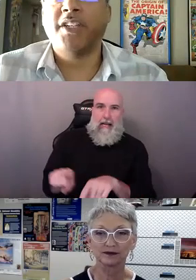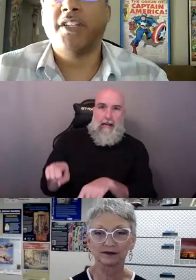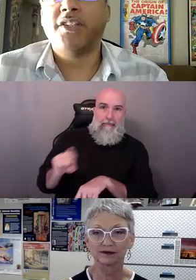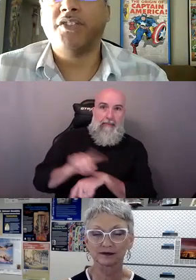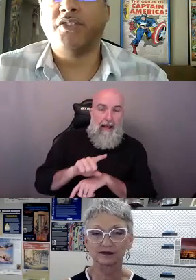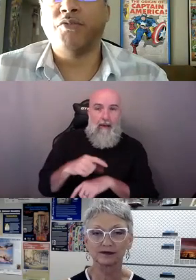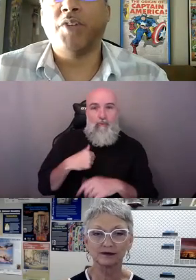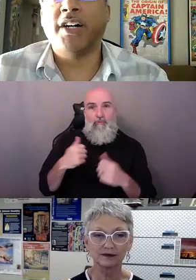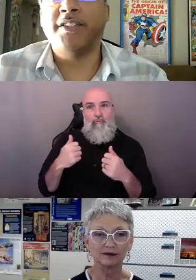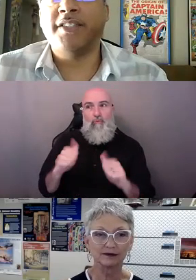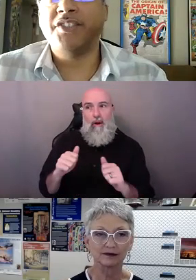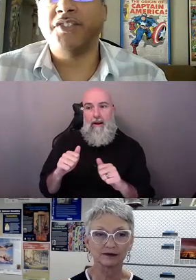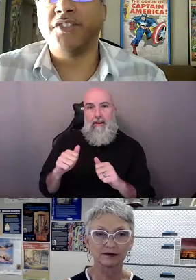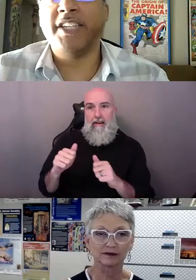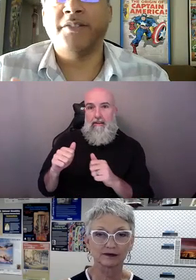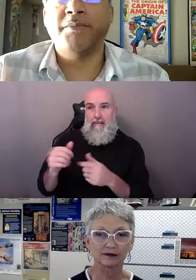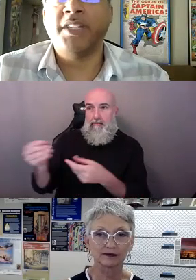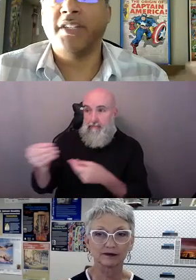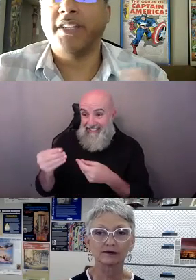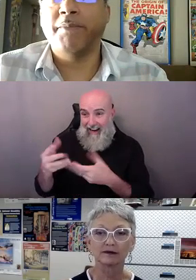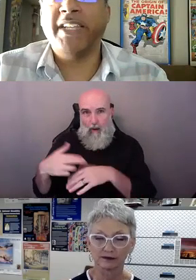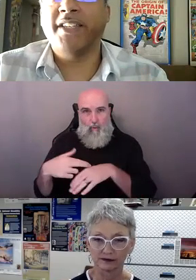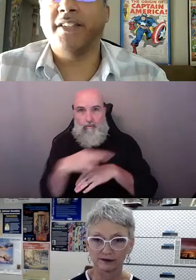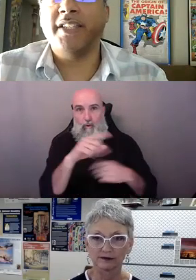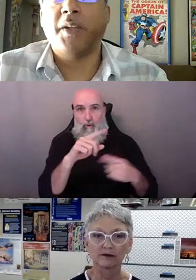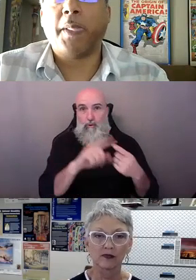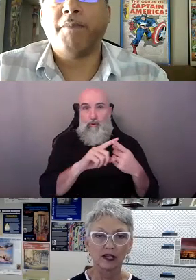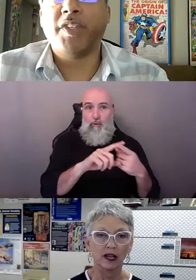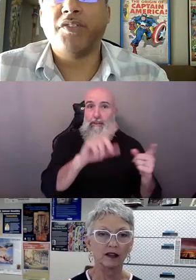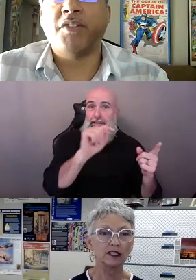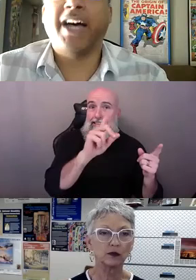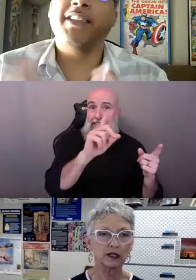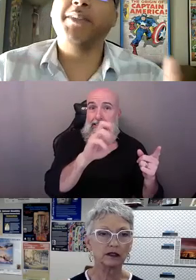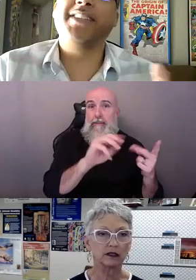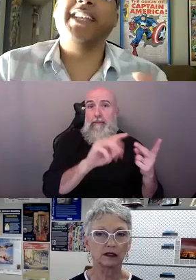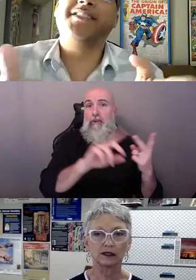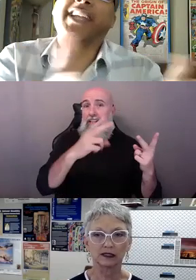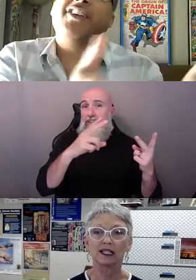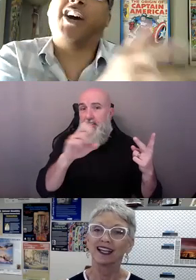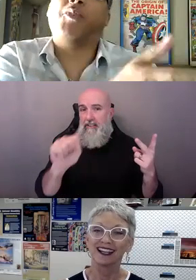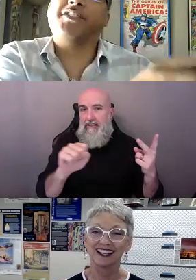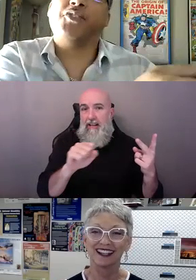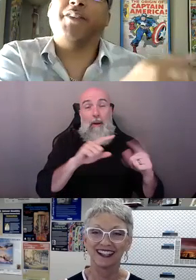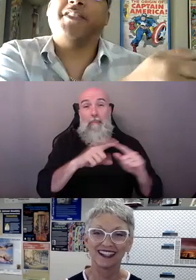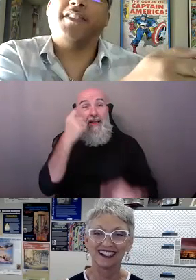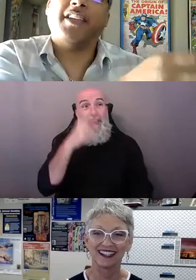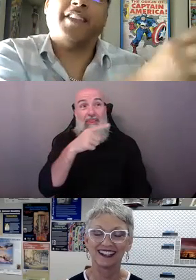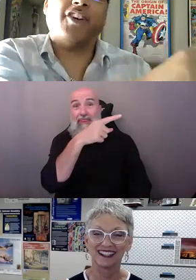referral to Dishes or Tatum immediately. So now let me say this: they don't always